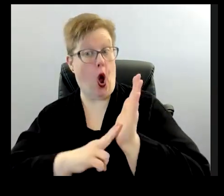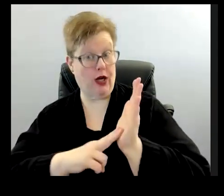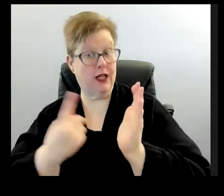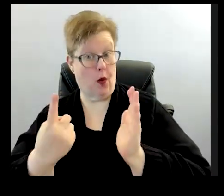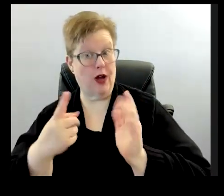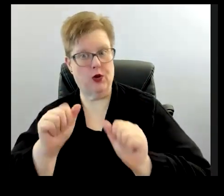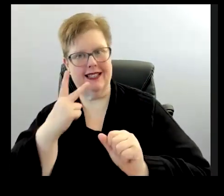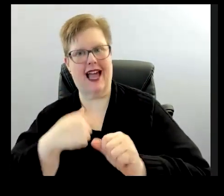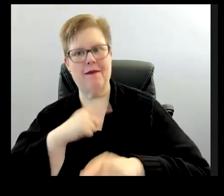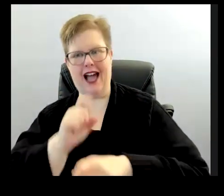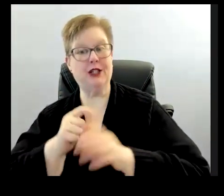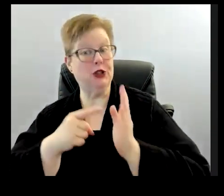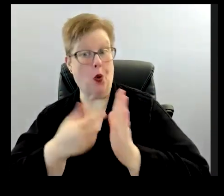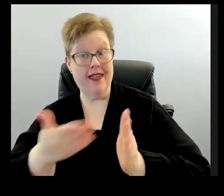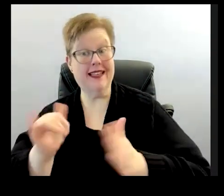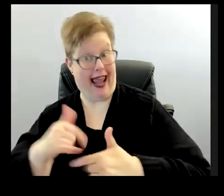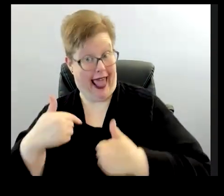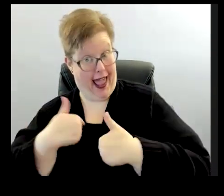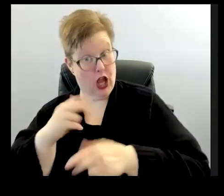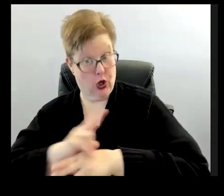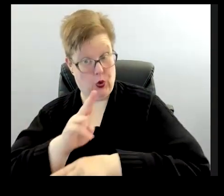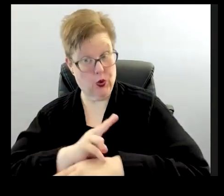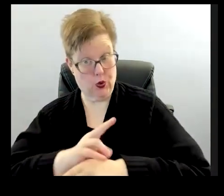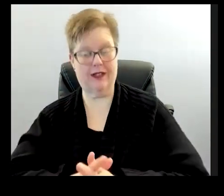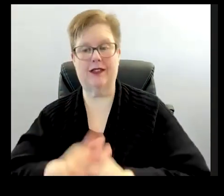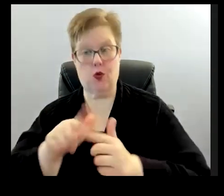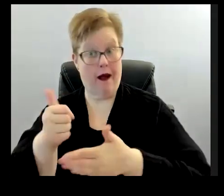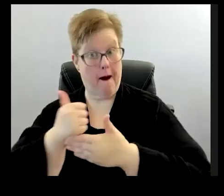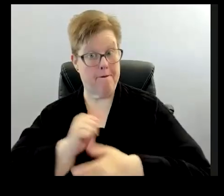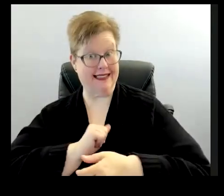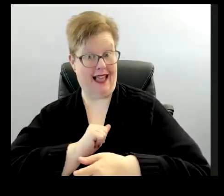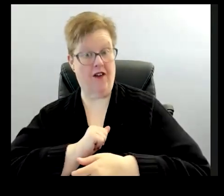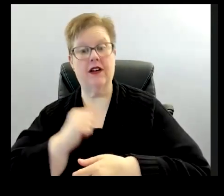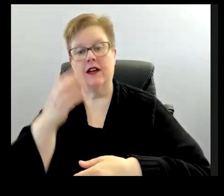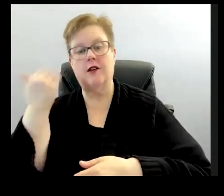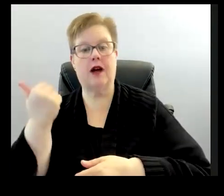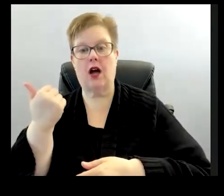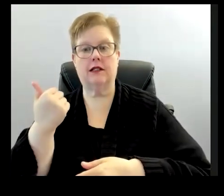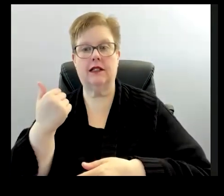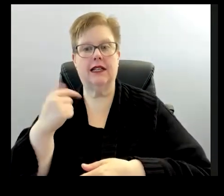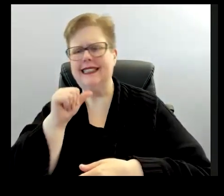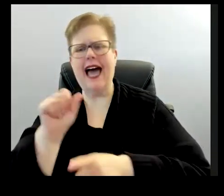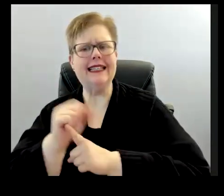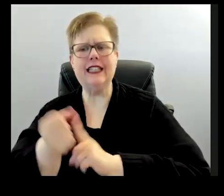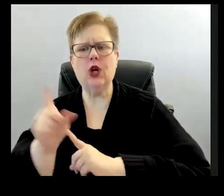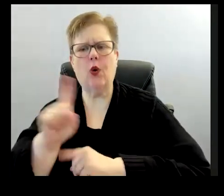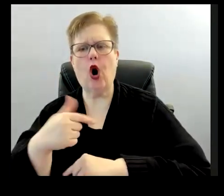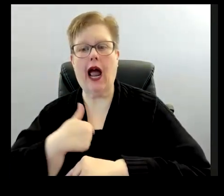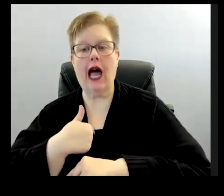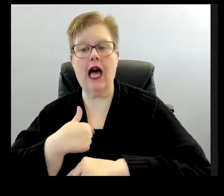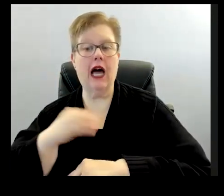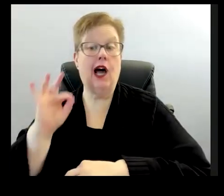that you can tell that I'm actually showing you things that I use to help myself, because this is not a situation where I'm